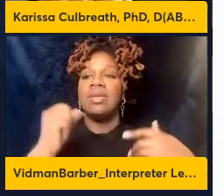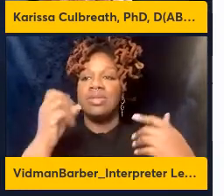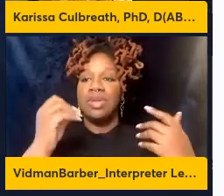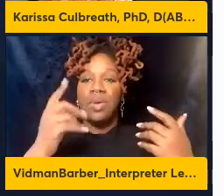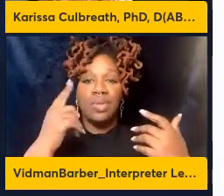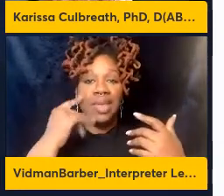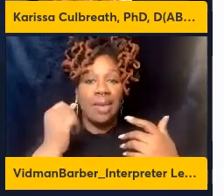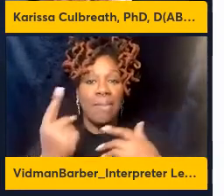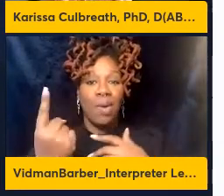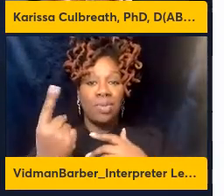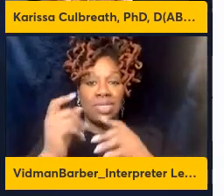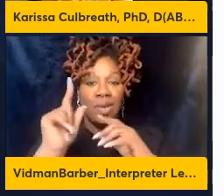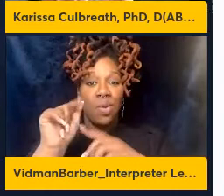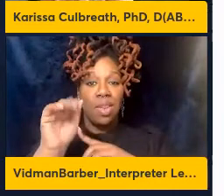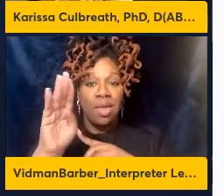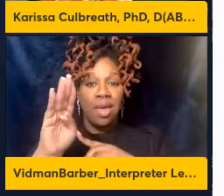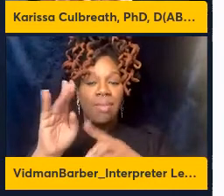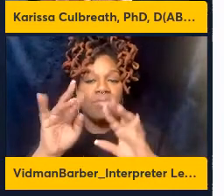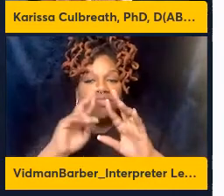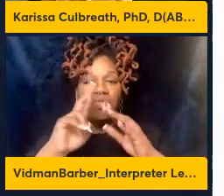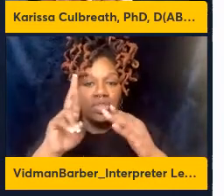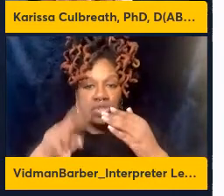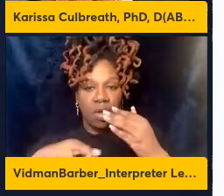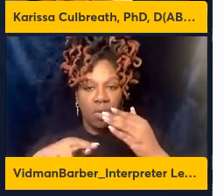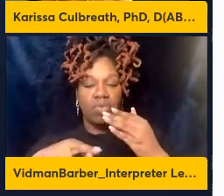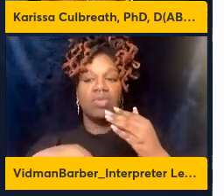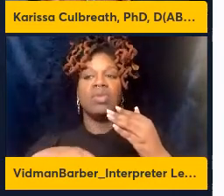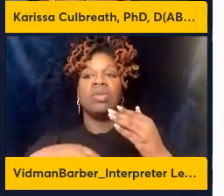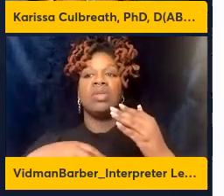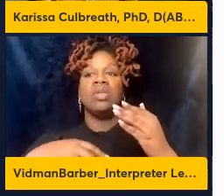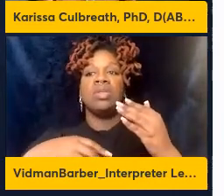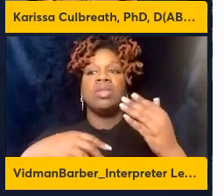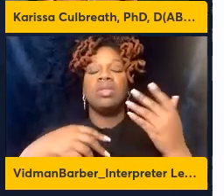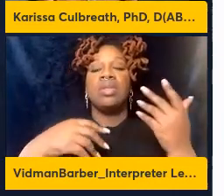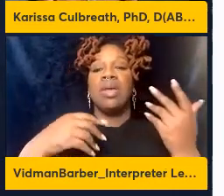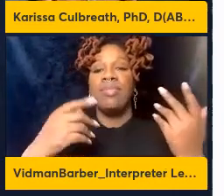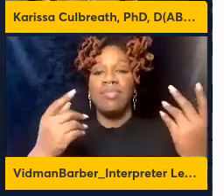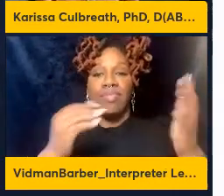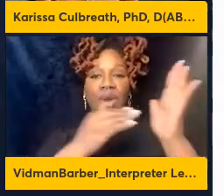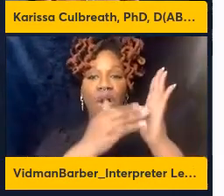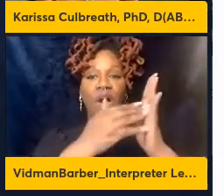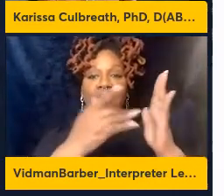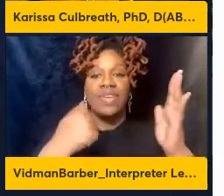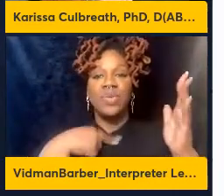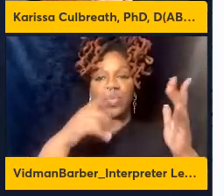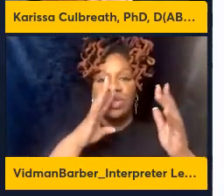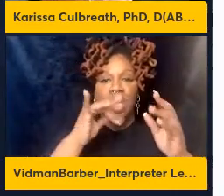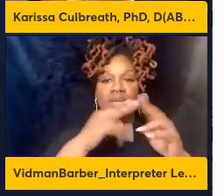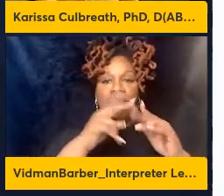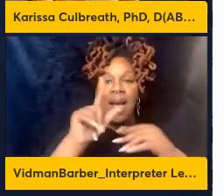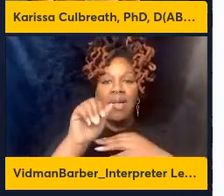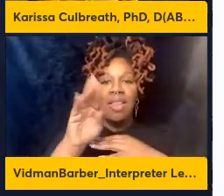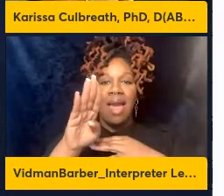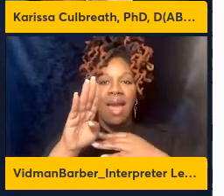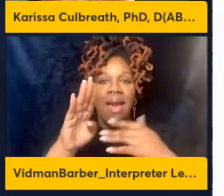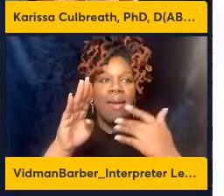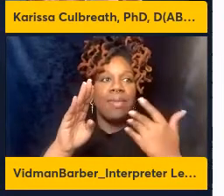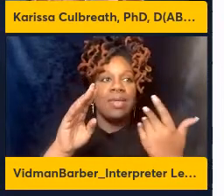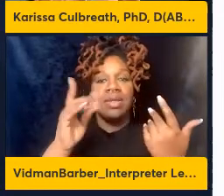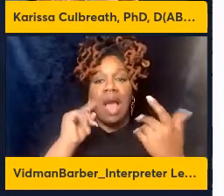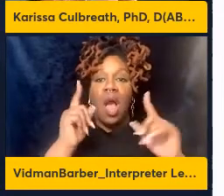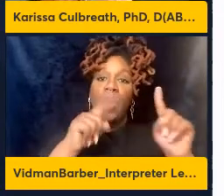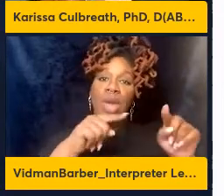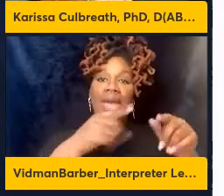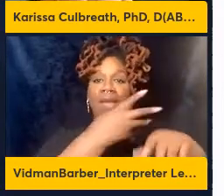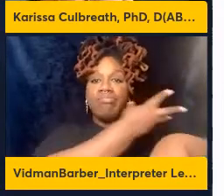single laboratory result, we often talk about laboratory as just, I went and I got my